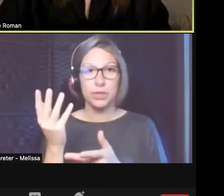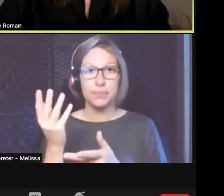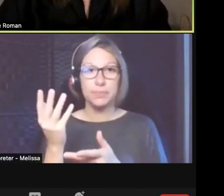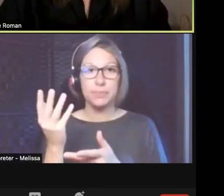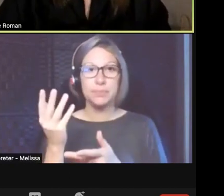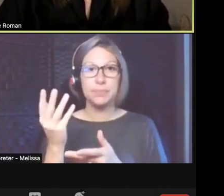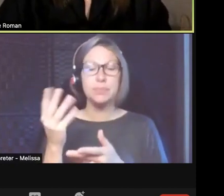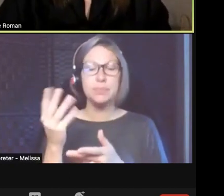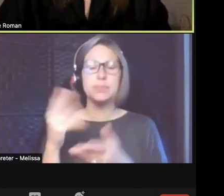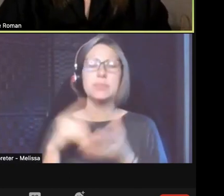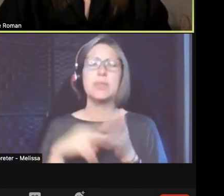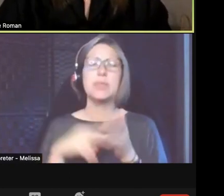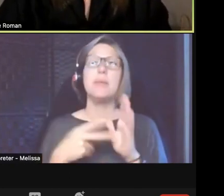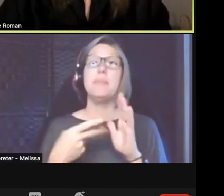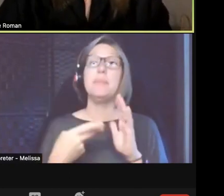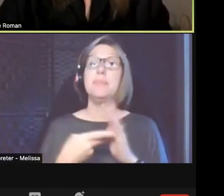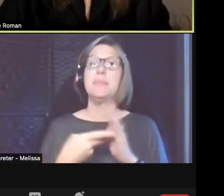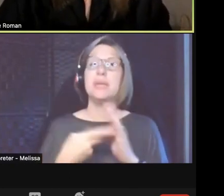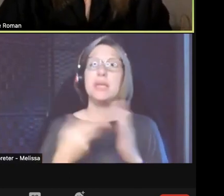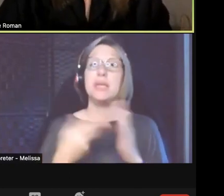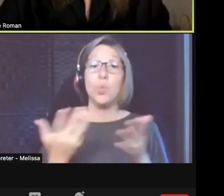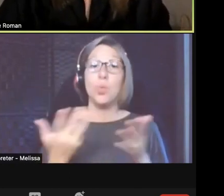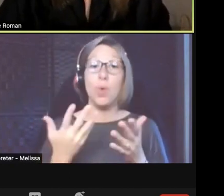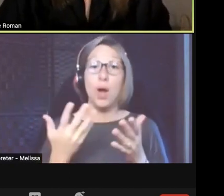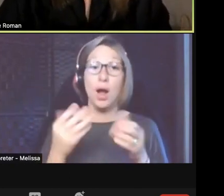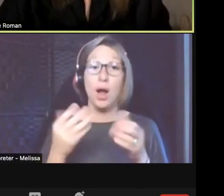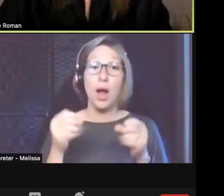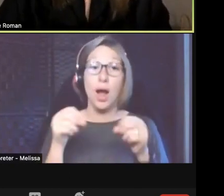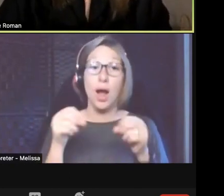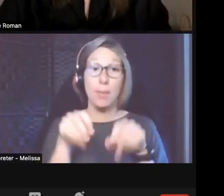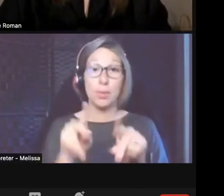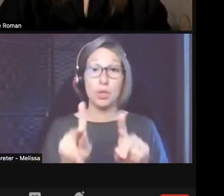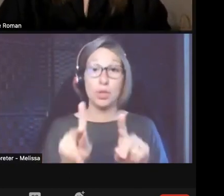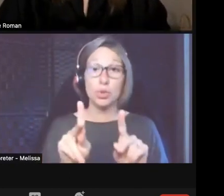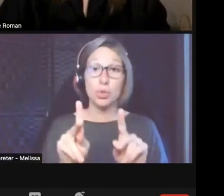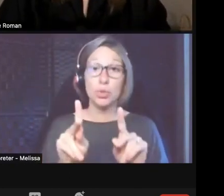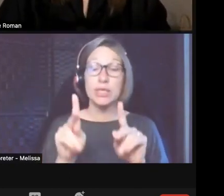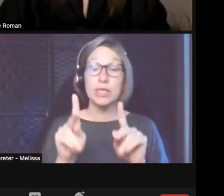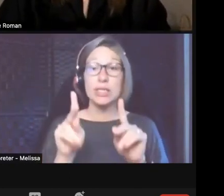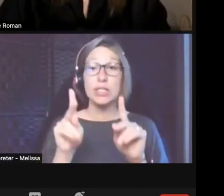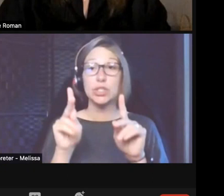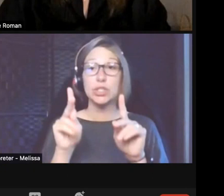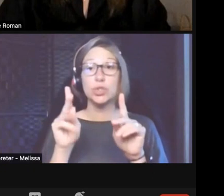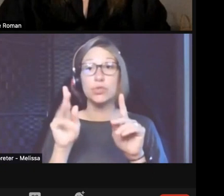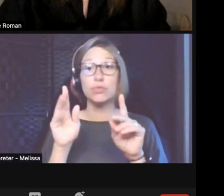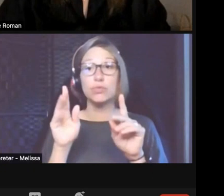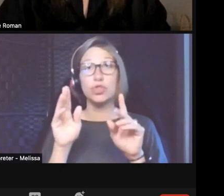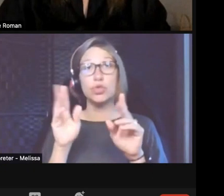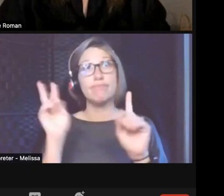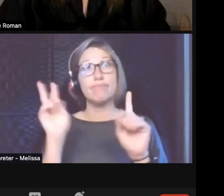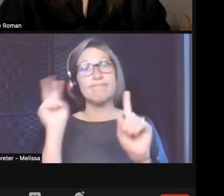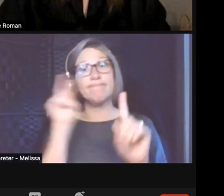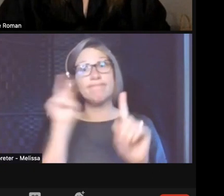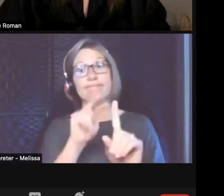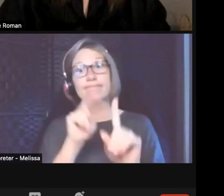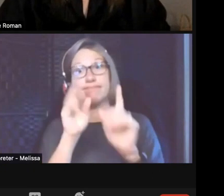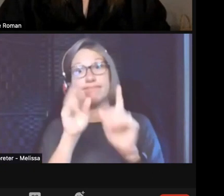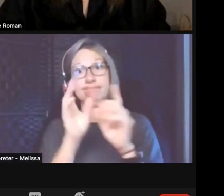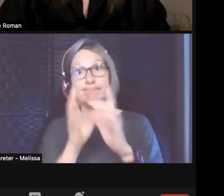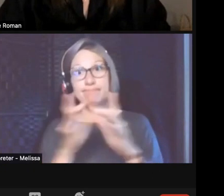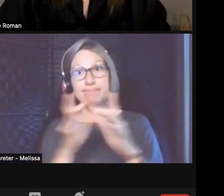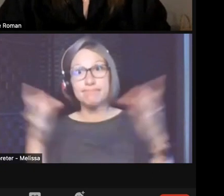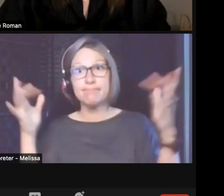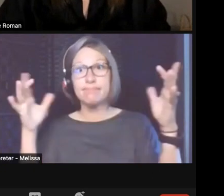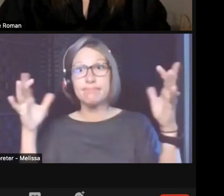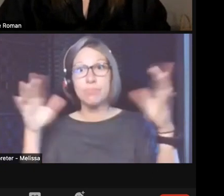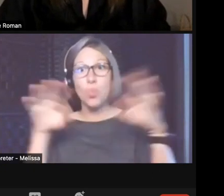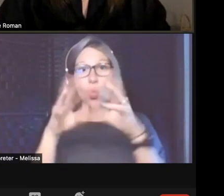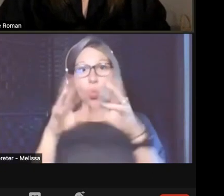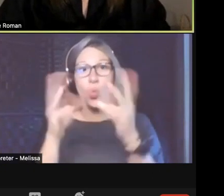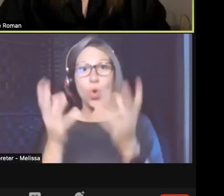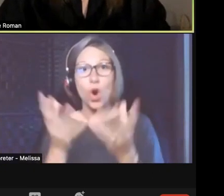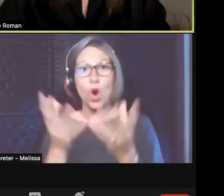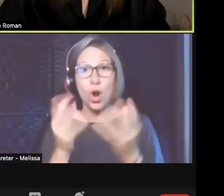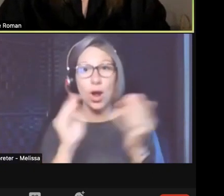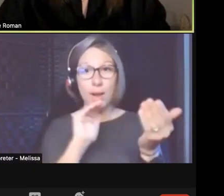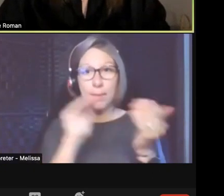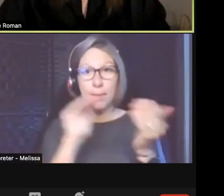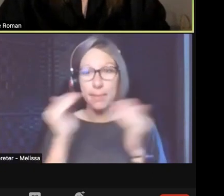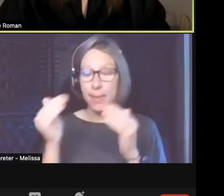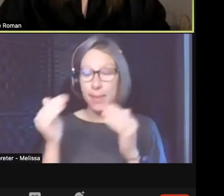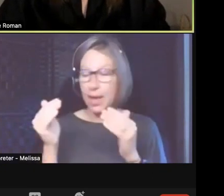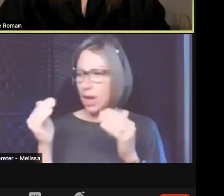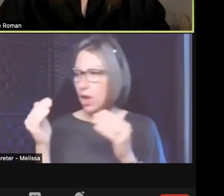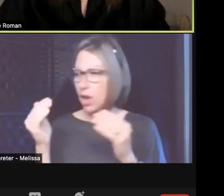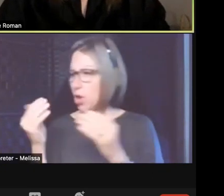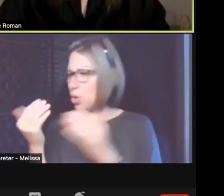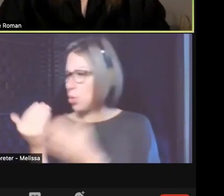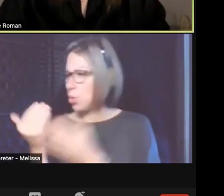opportunities to expand their visual representations of the world and to compare new learning to previous learning. Repetition